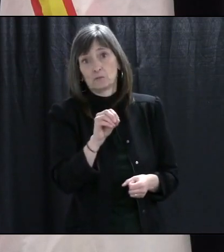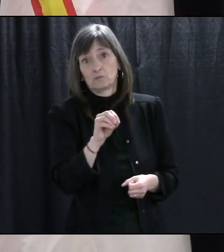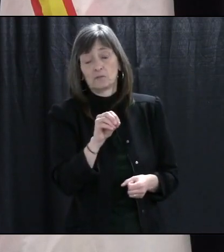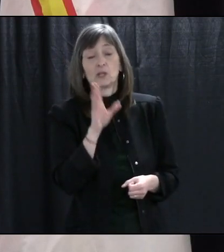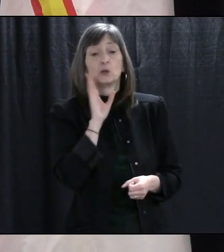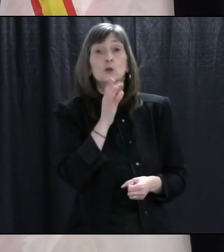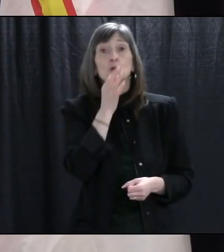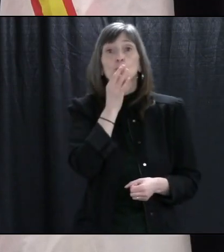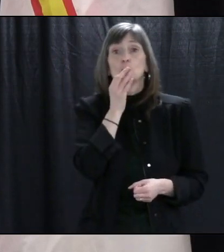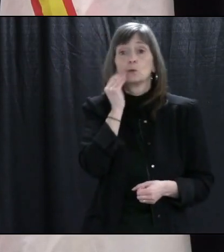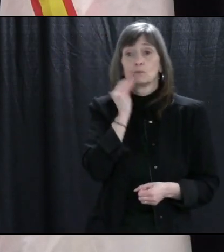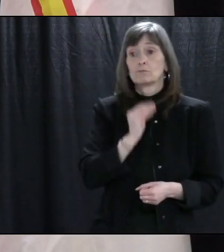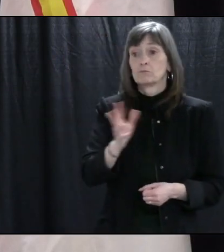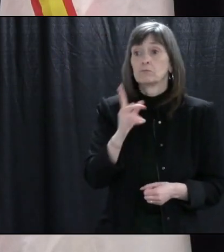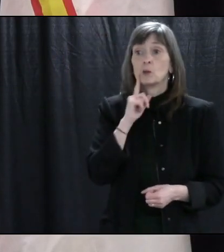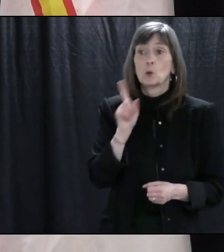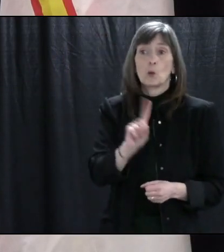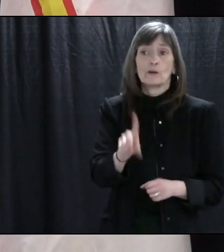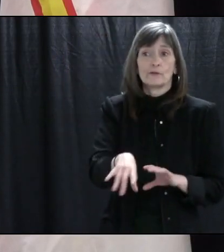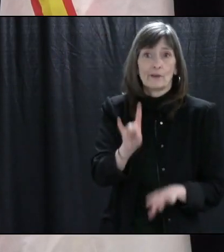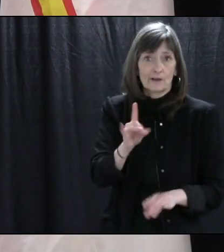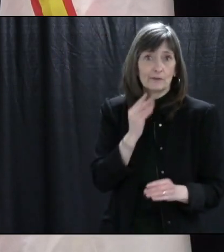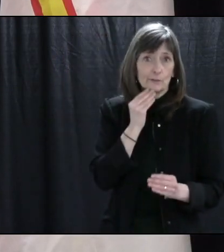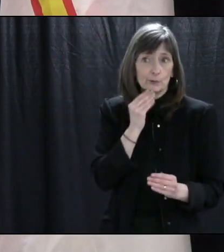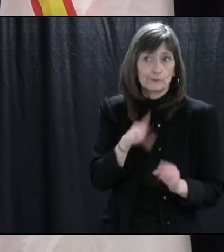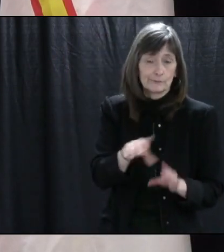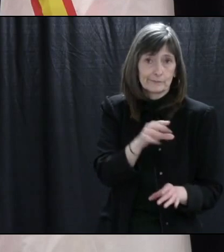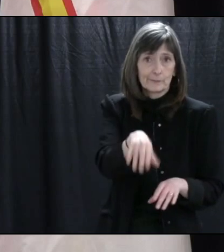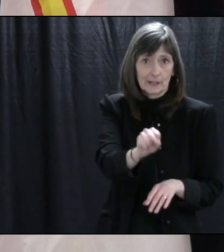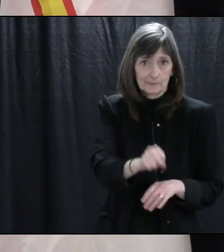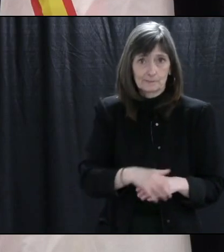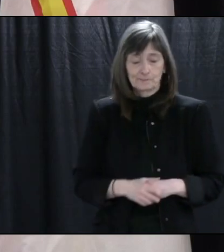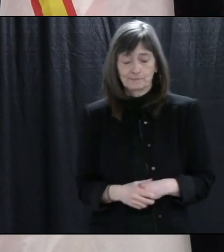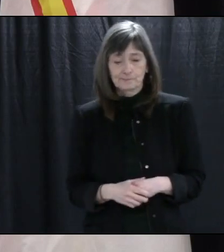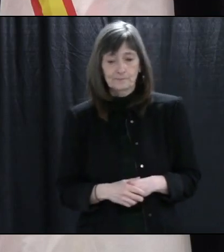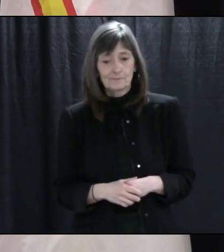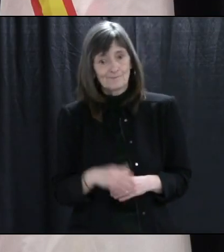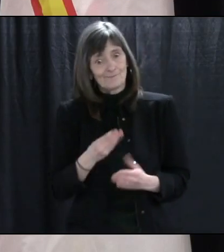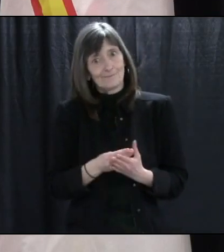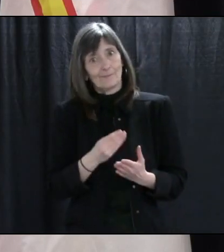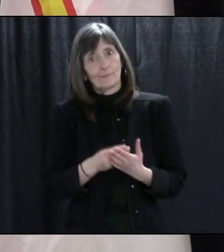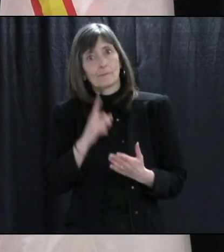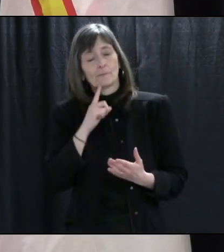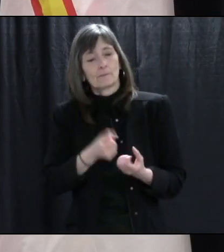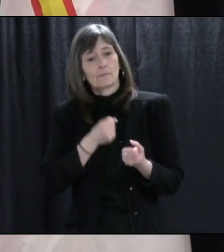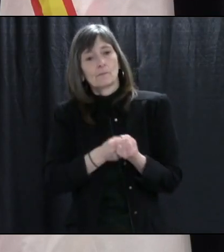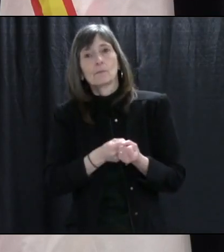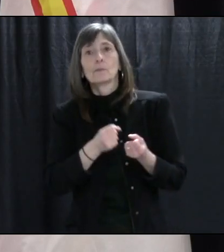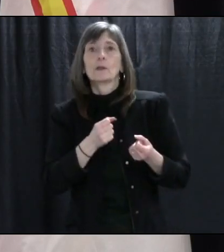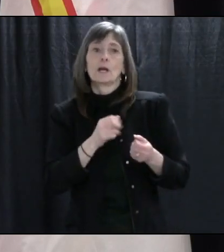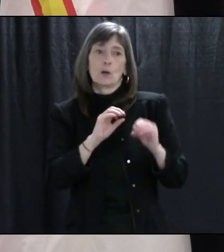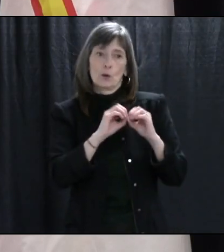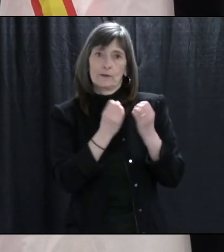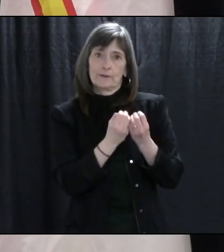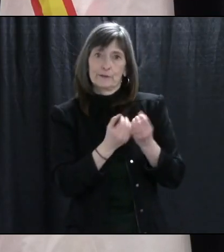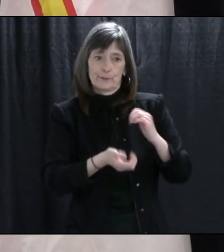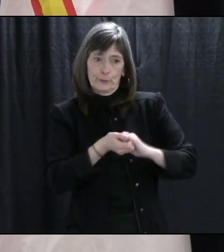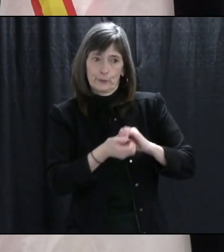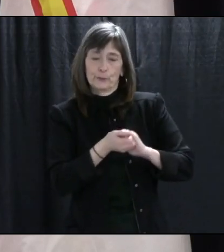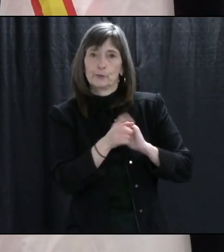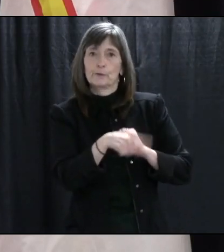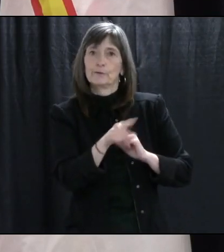days. This funding will certainly help our community partners continue to do the great work that they do on a daily